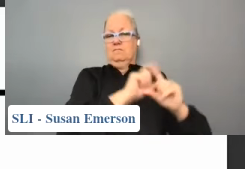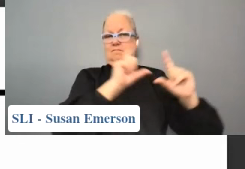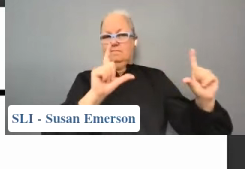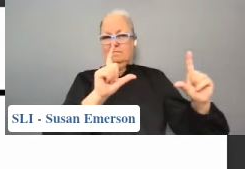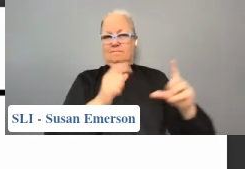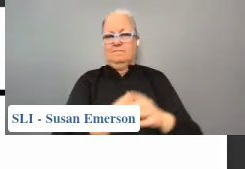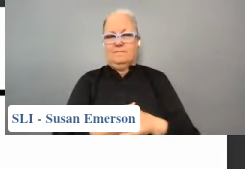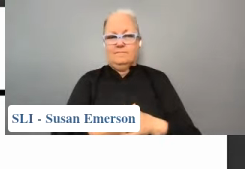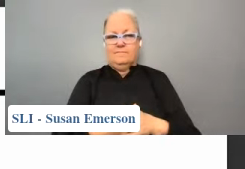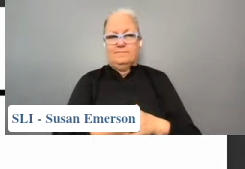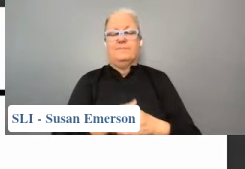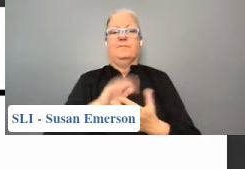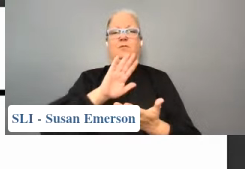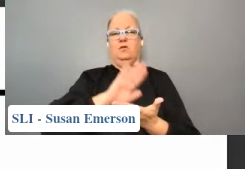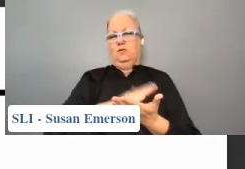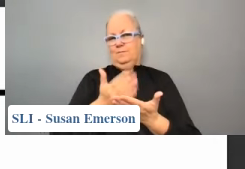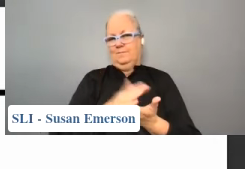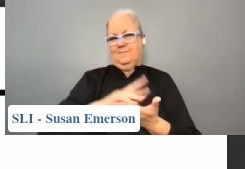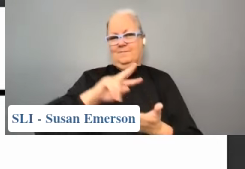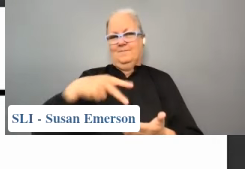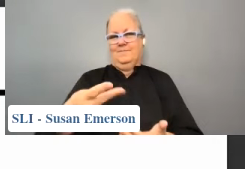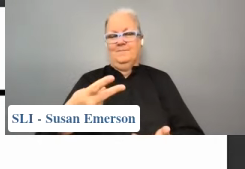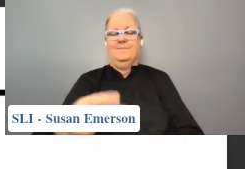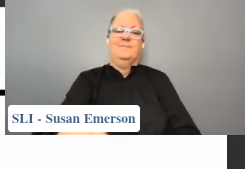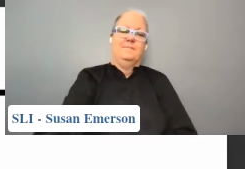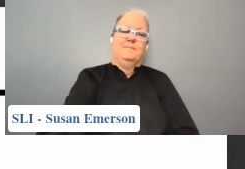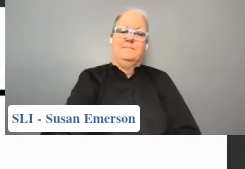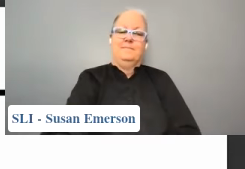And in terms of research gaps, because there are gaps,